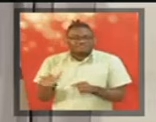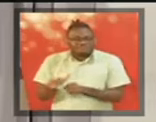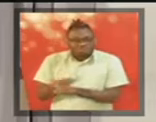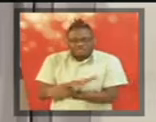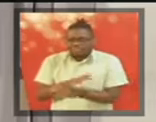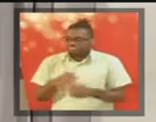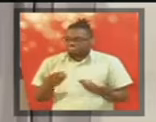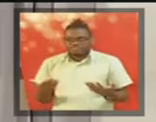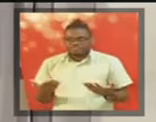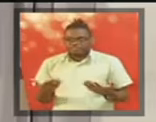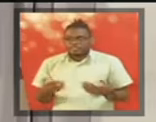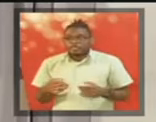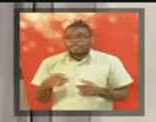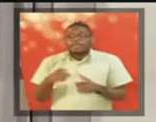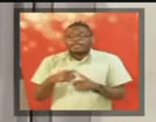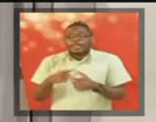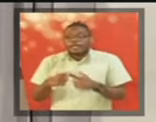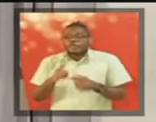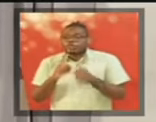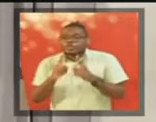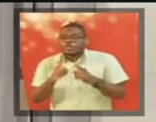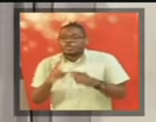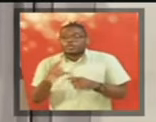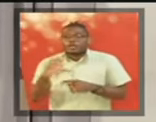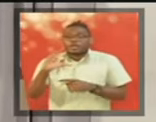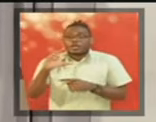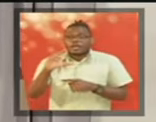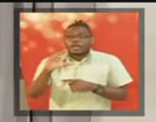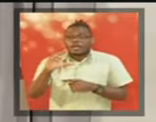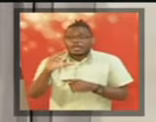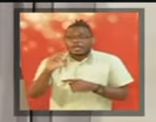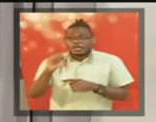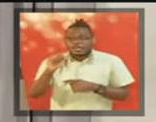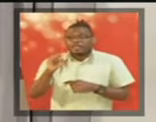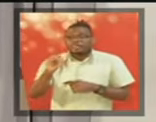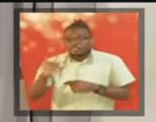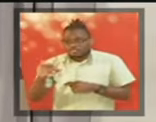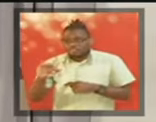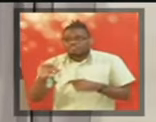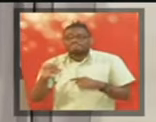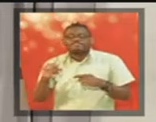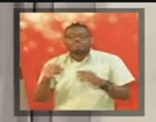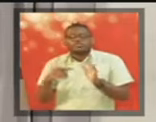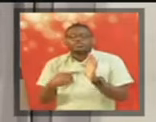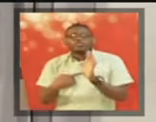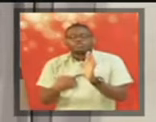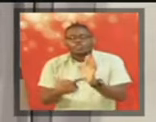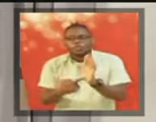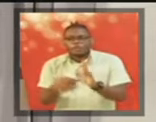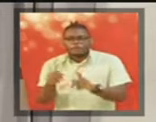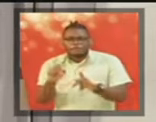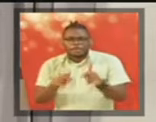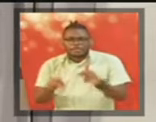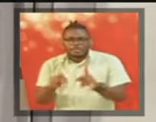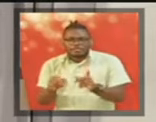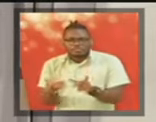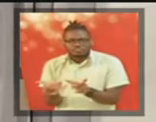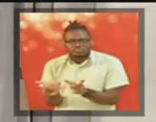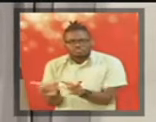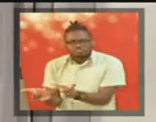Caroni, so the percentage, as I put up before, for comorbidities in the home isolated patients in Caroni, we